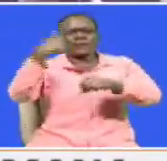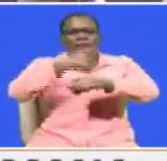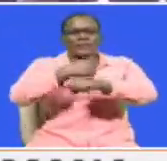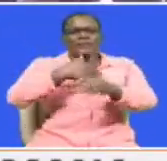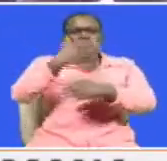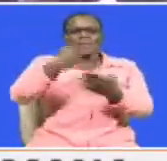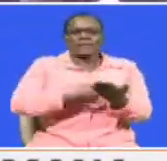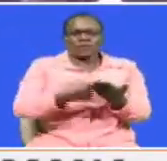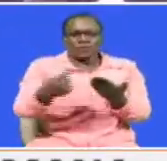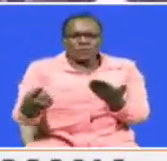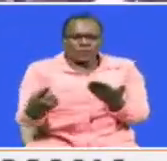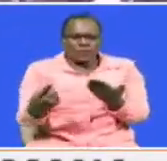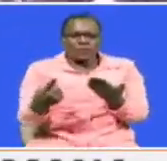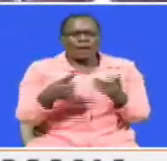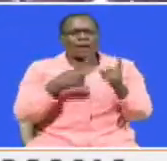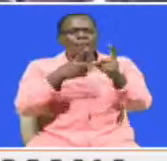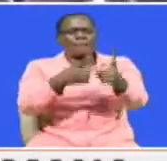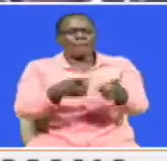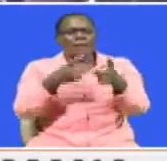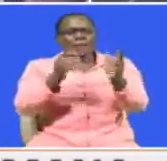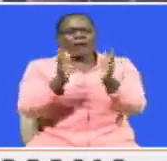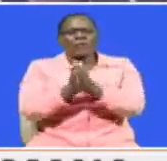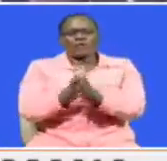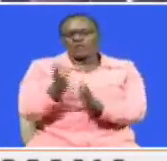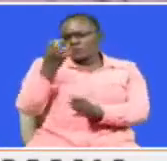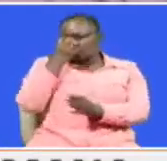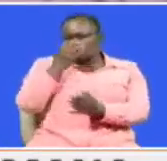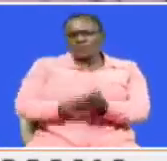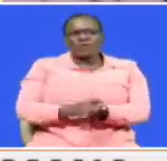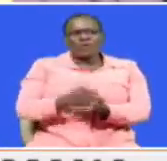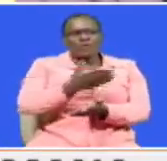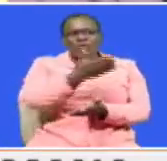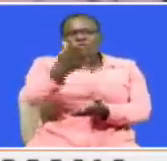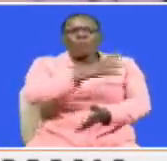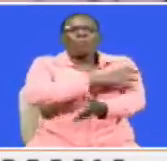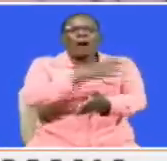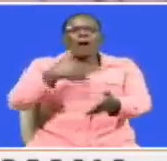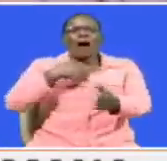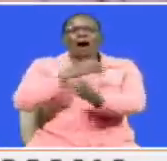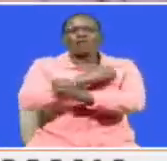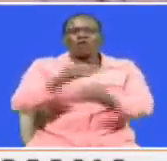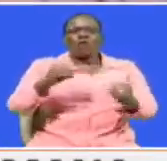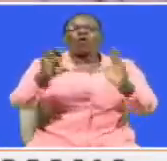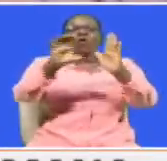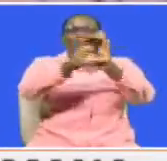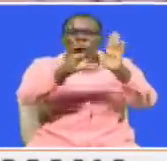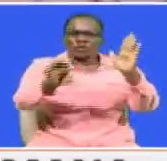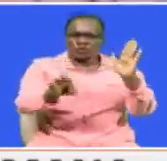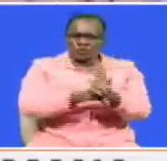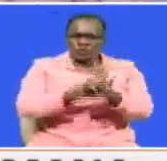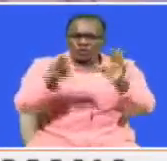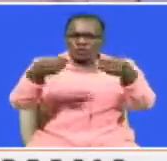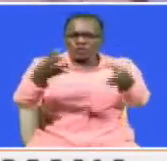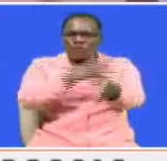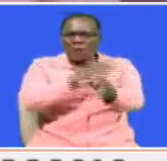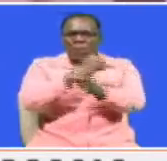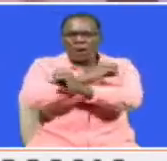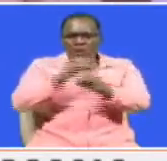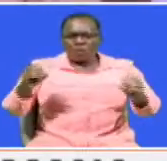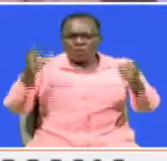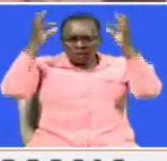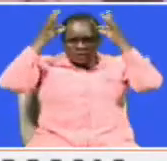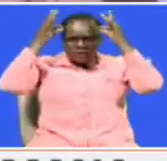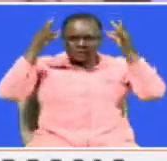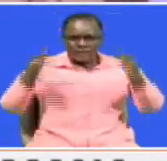ijayo, hili likikashifiwa na Rais William Ruto. You have got no power under the constitution to